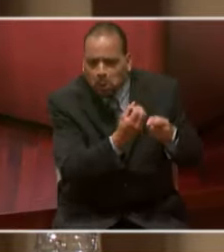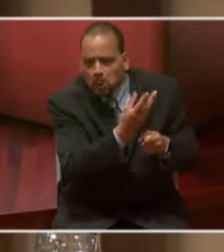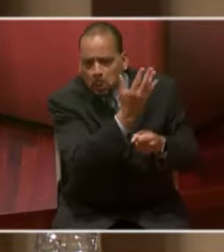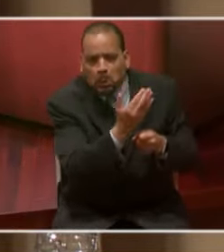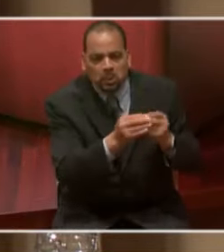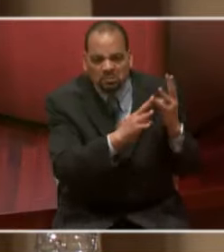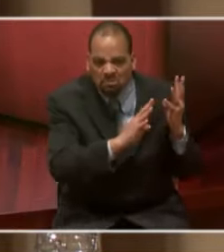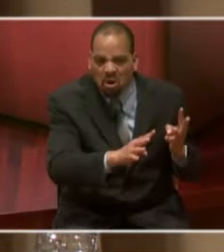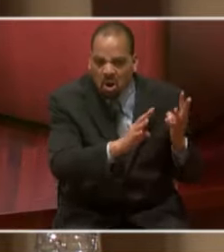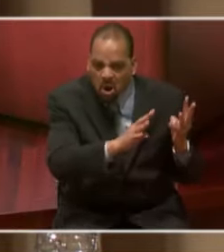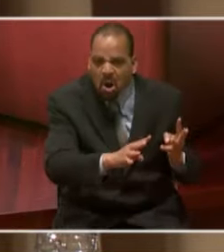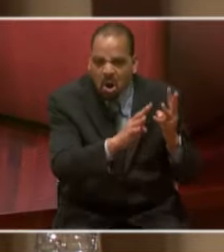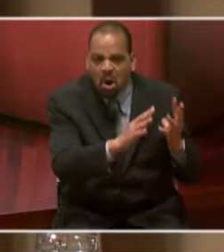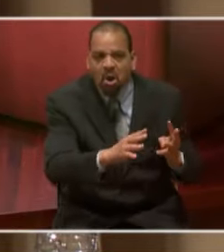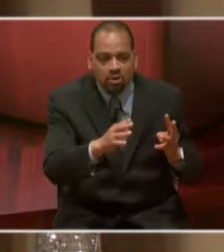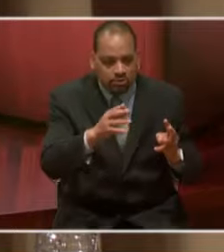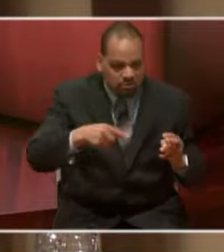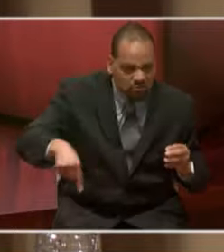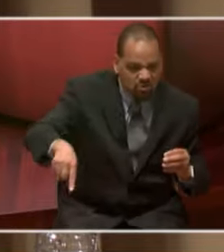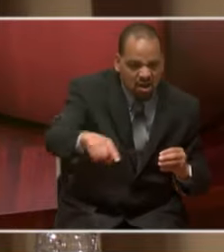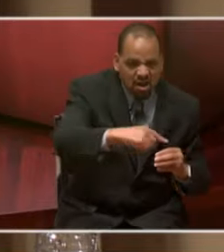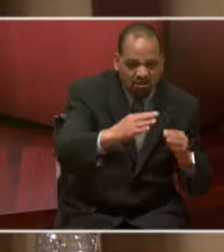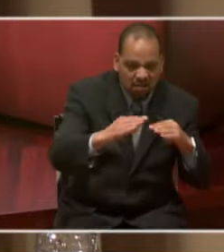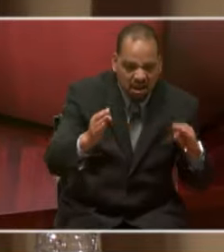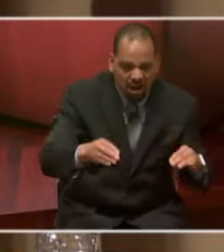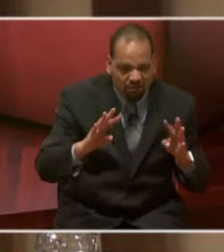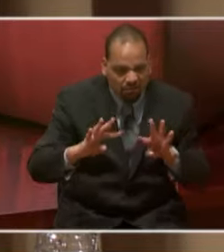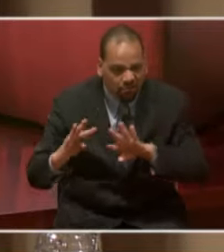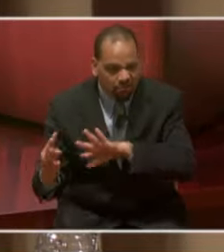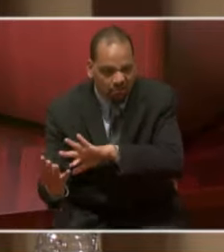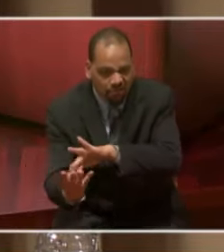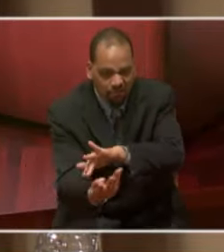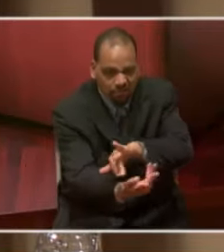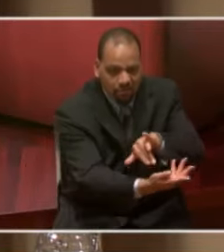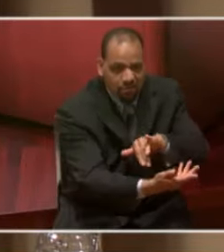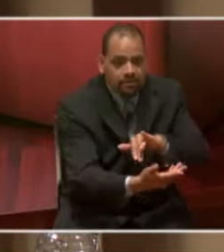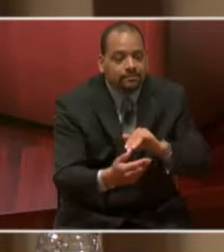And my seatmate was hospitalized for several days.